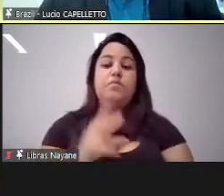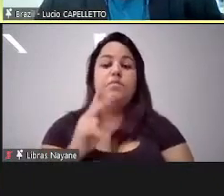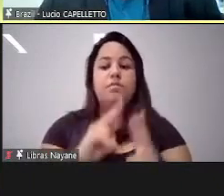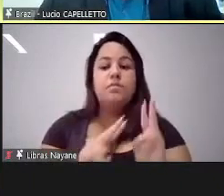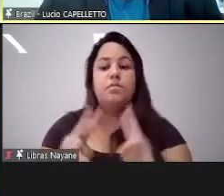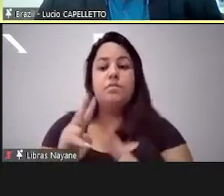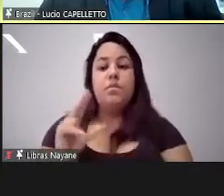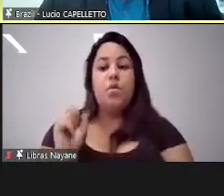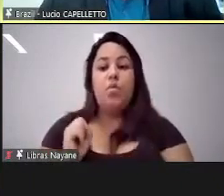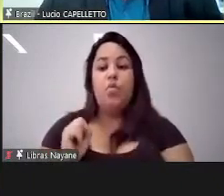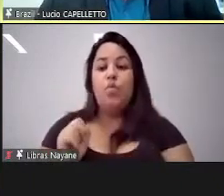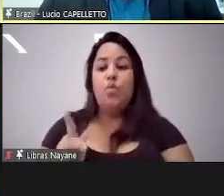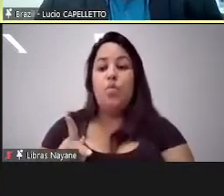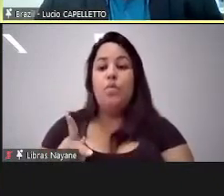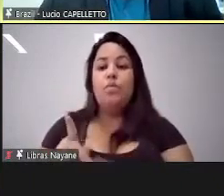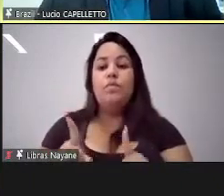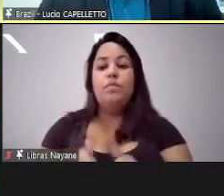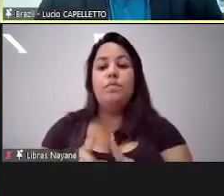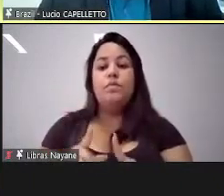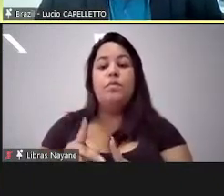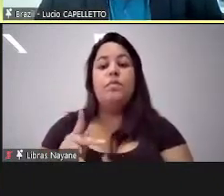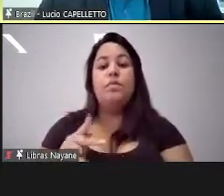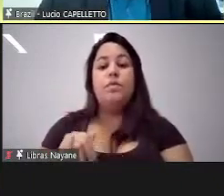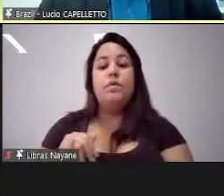7.9 million people.